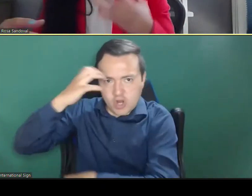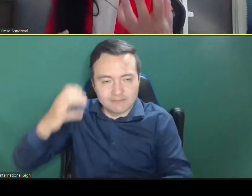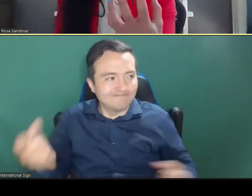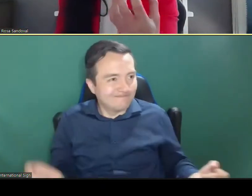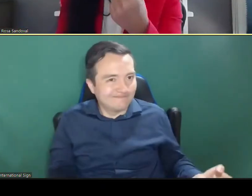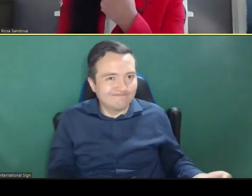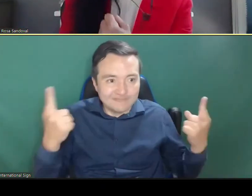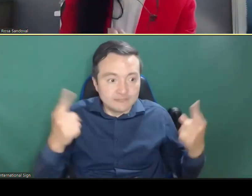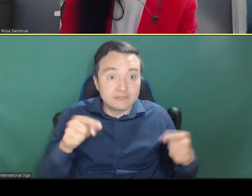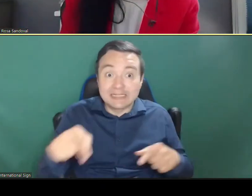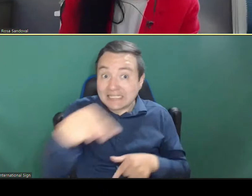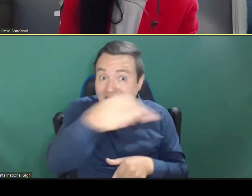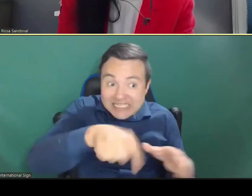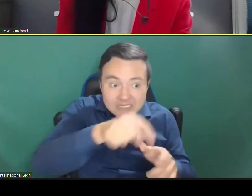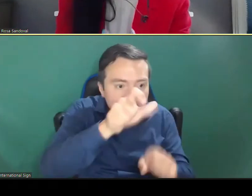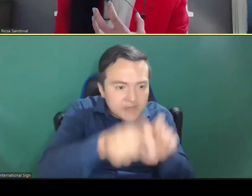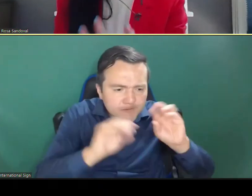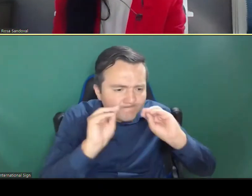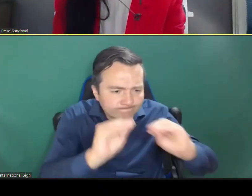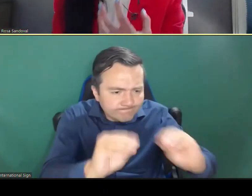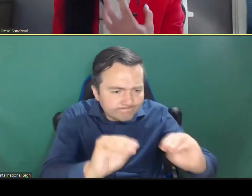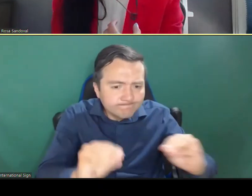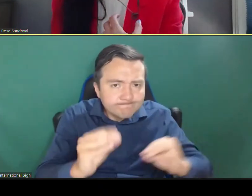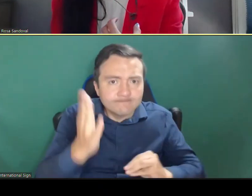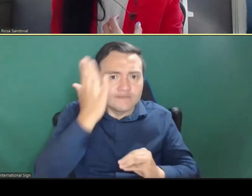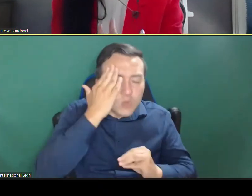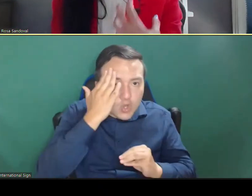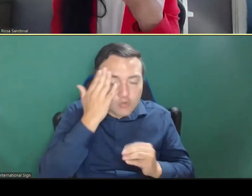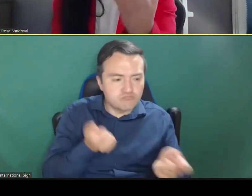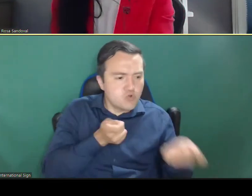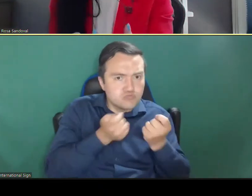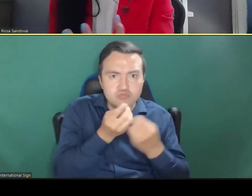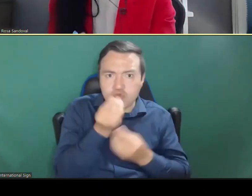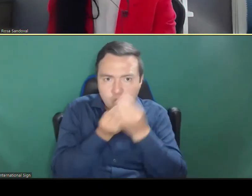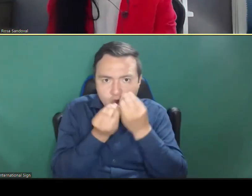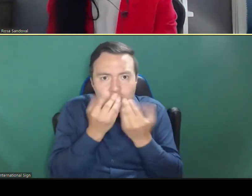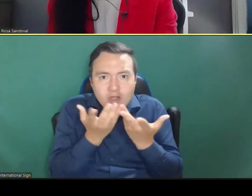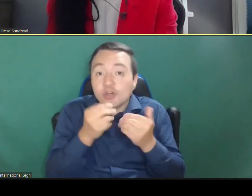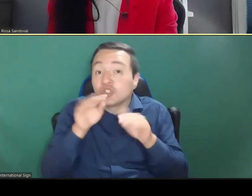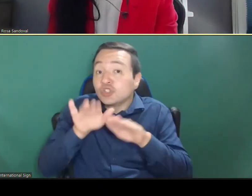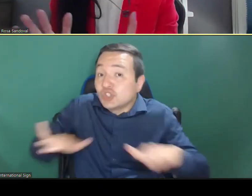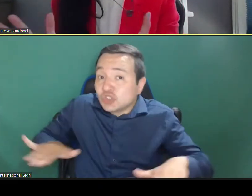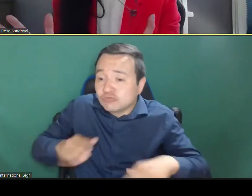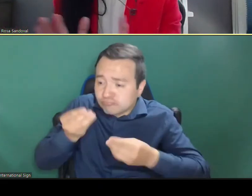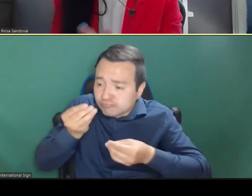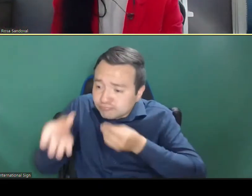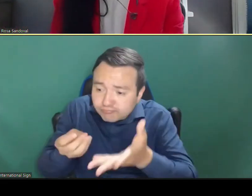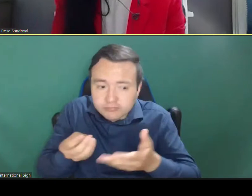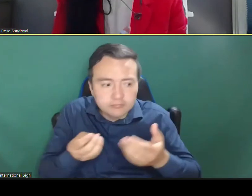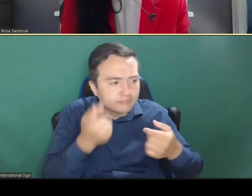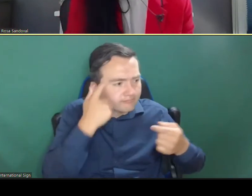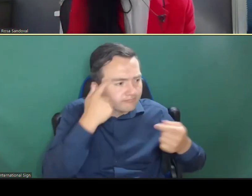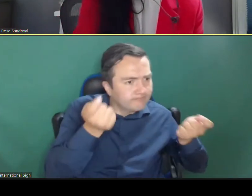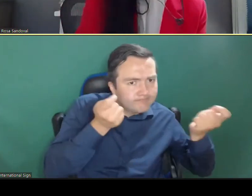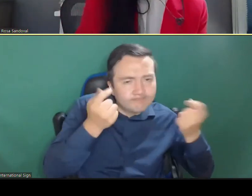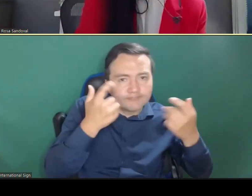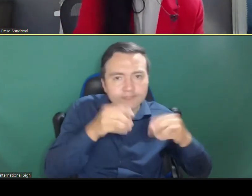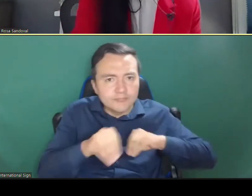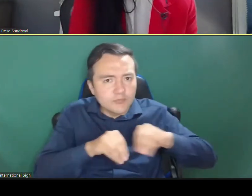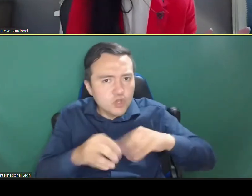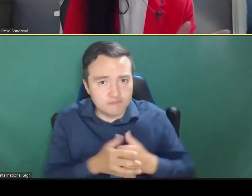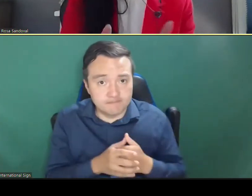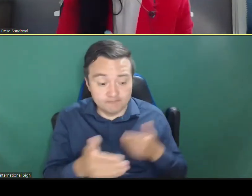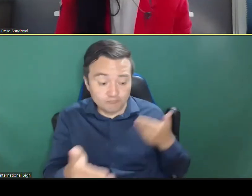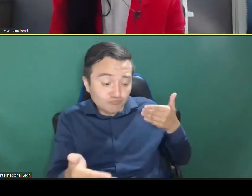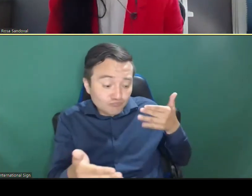to demand these things. They need to understand that they are disinformed about tobacco and about unhealthy